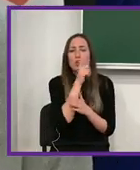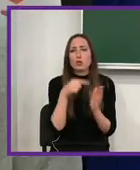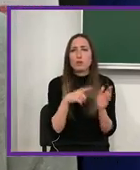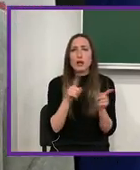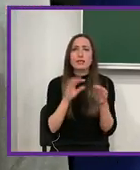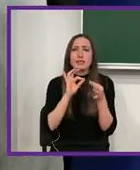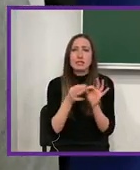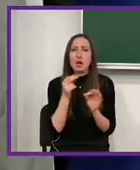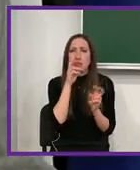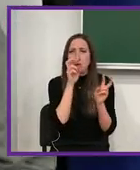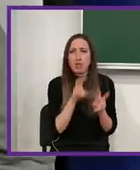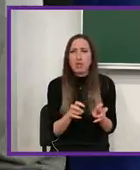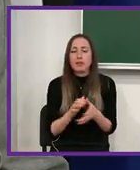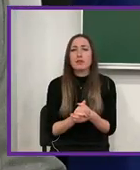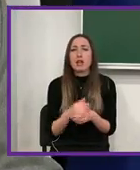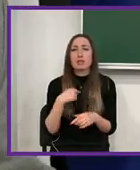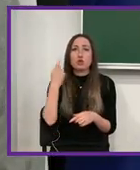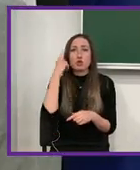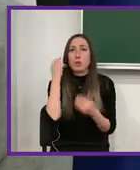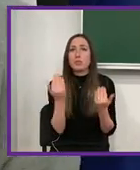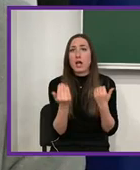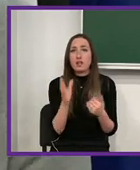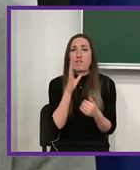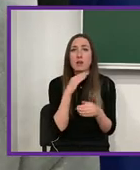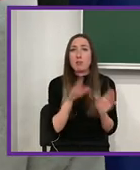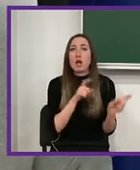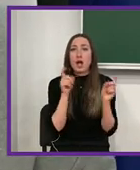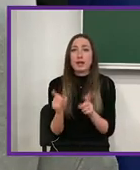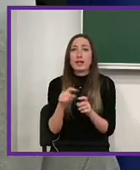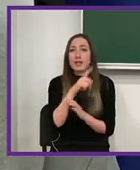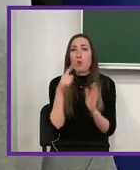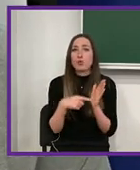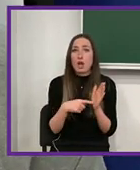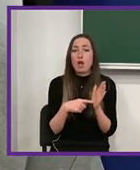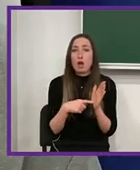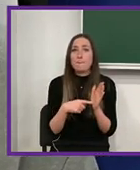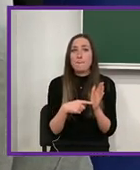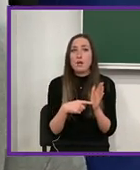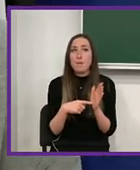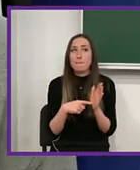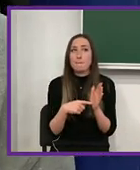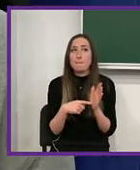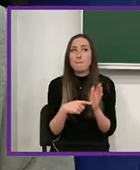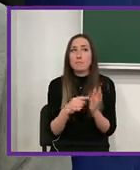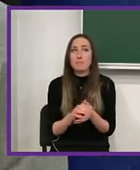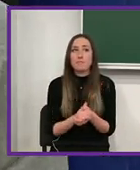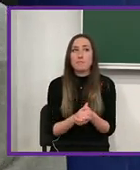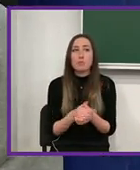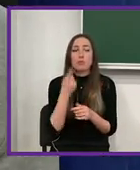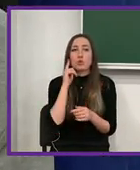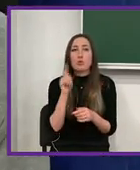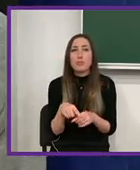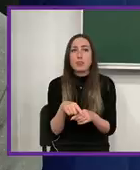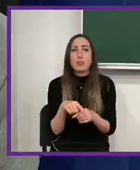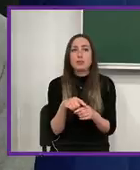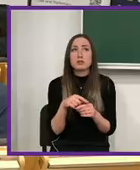should now move on to the taking questions. I mean, we can also again invite our fellow panelists for a quick response or comment, but we can do that